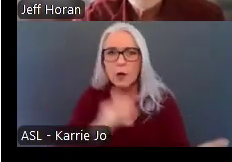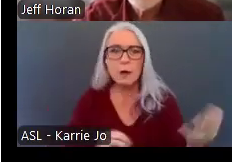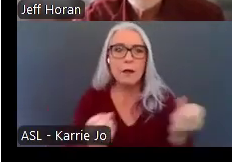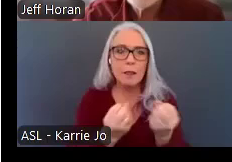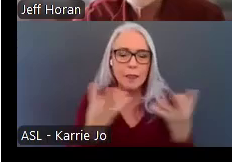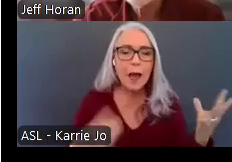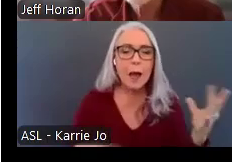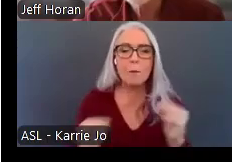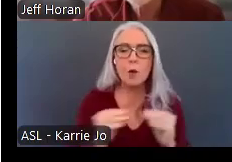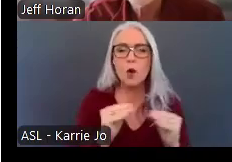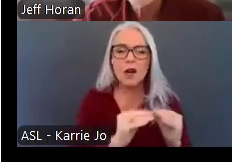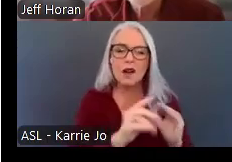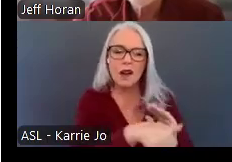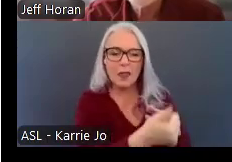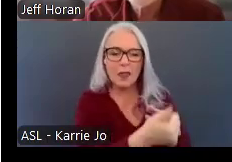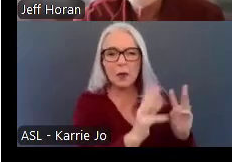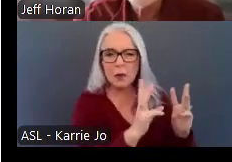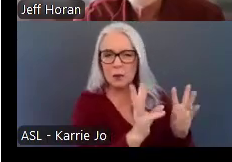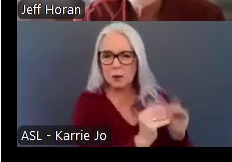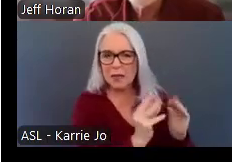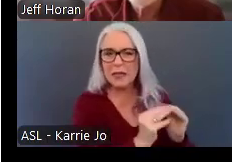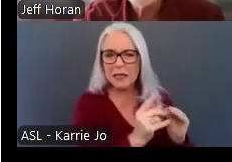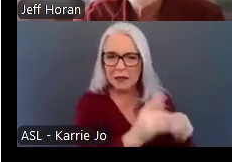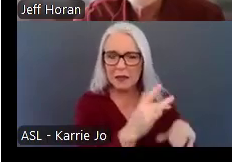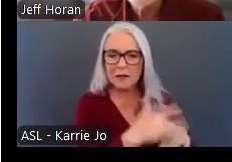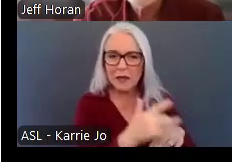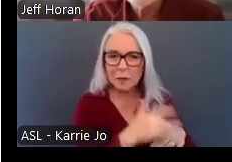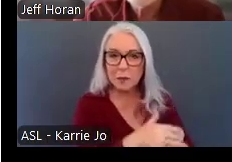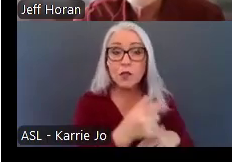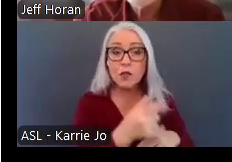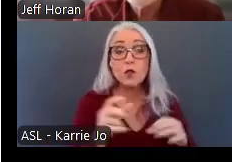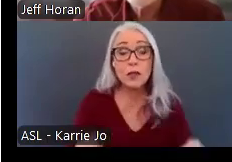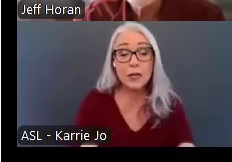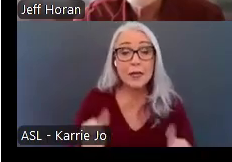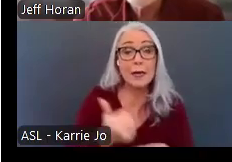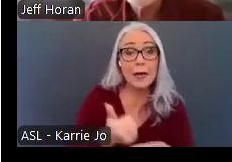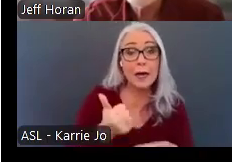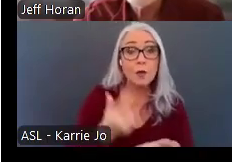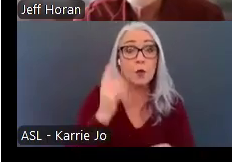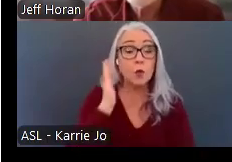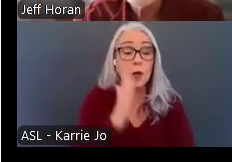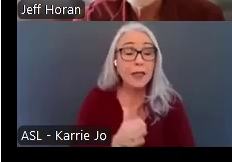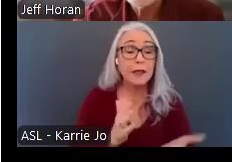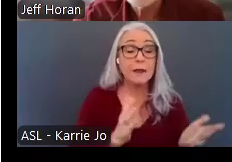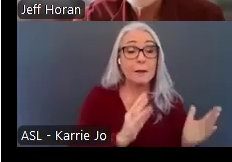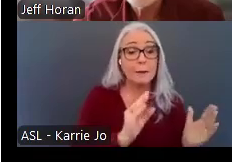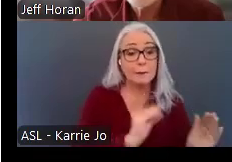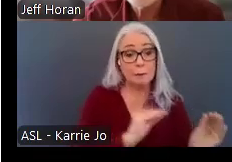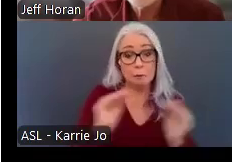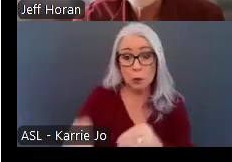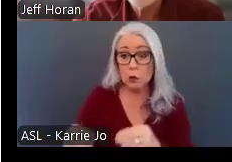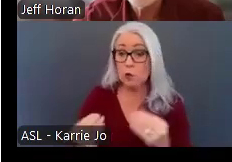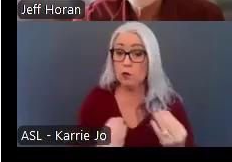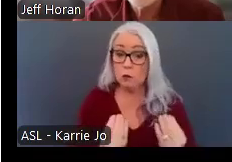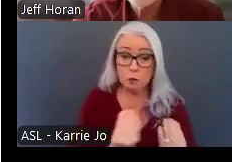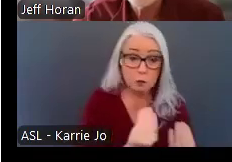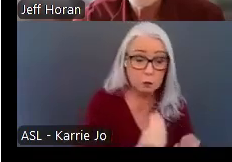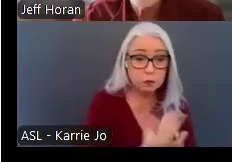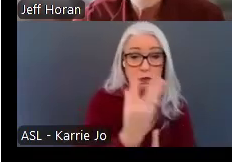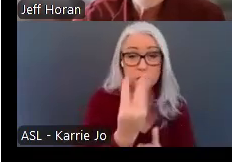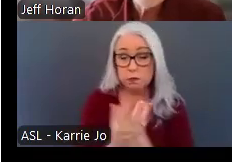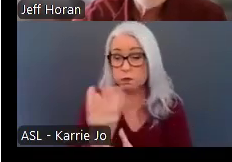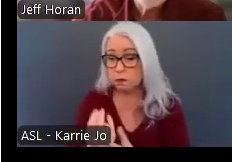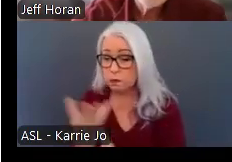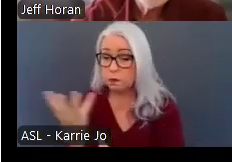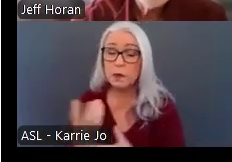help maximize the success of your restoration or reforestation efforts. It gives you a framework of all the things to think about to ensure